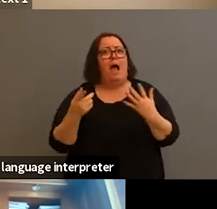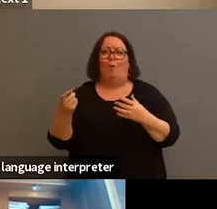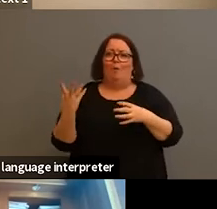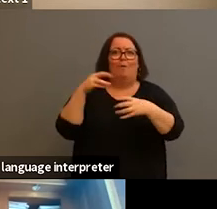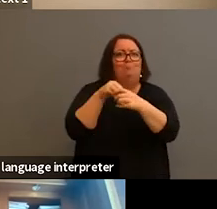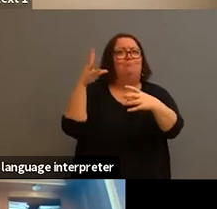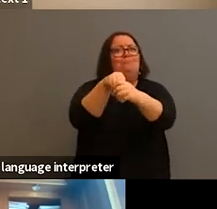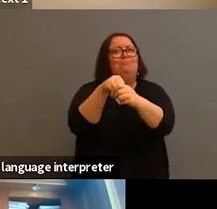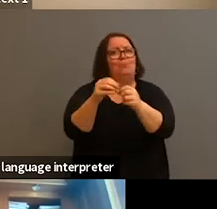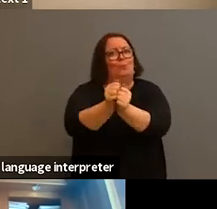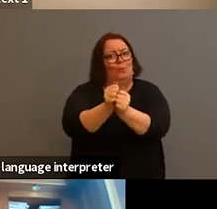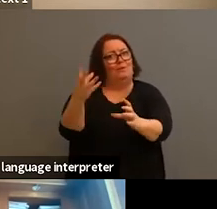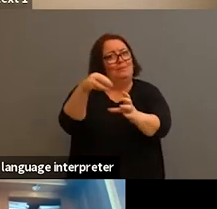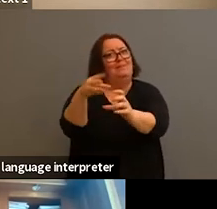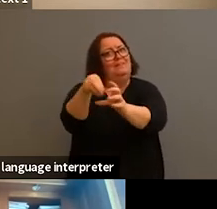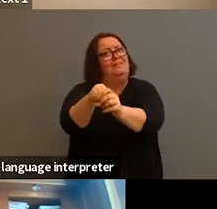and on poverty